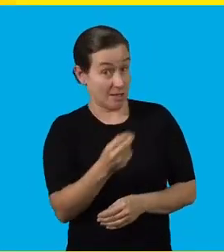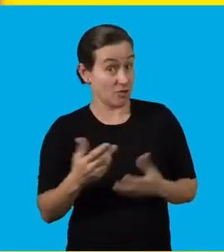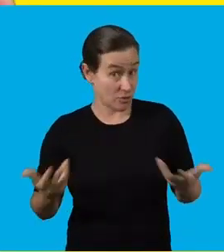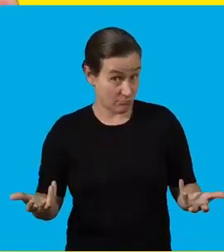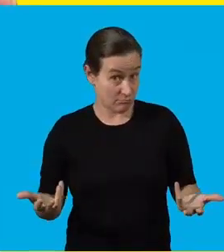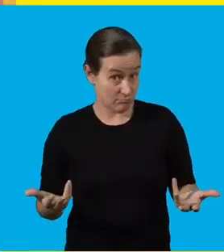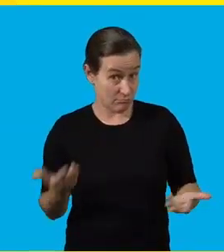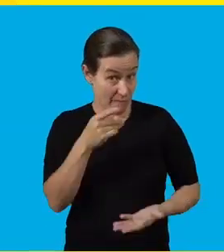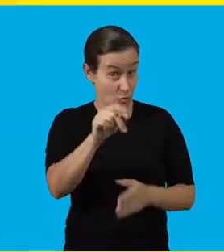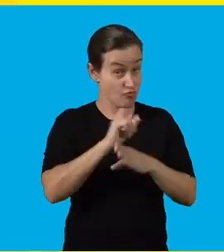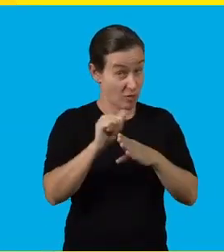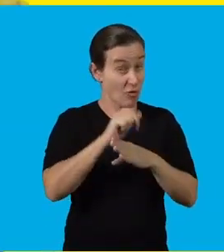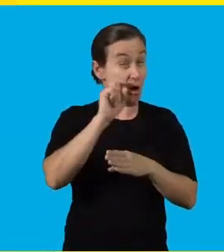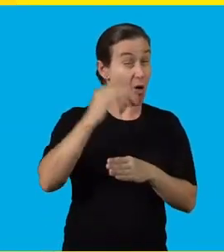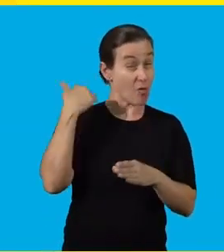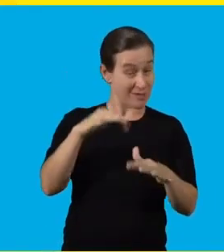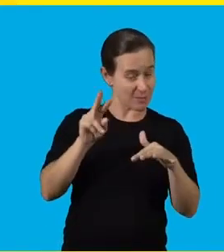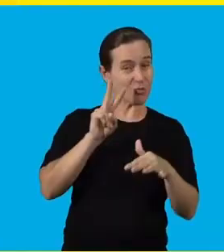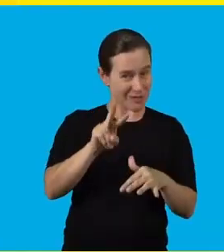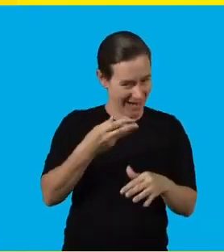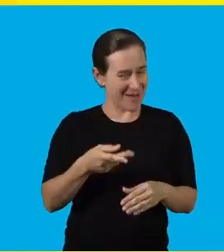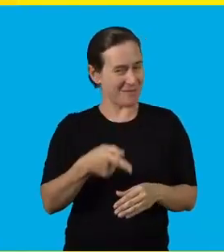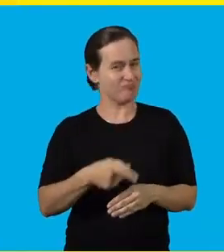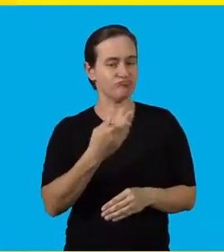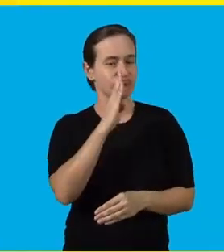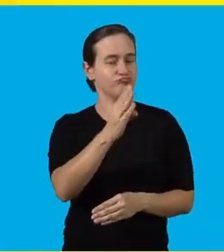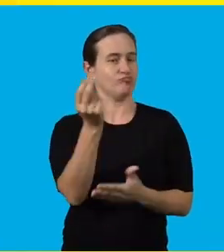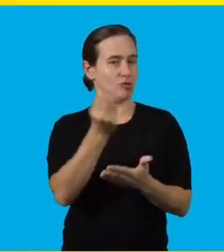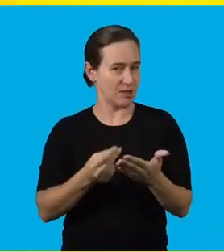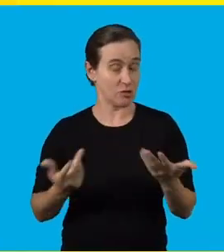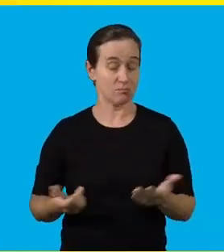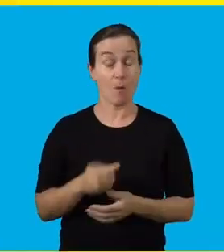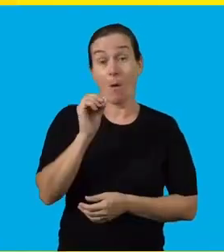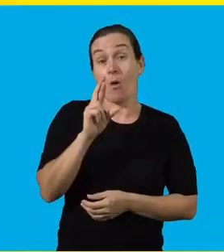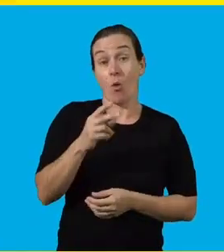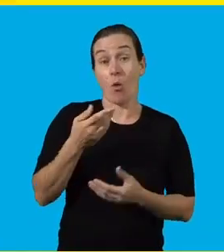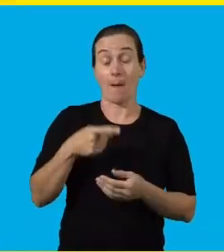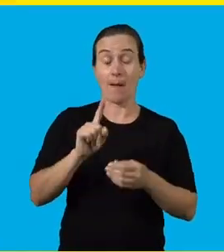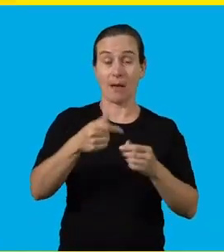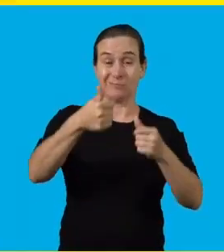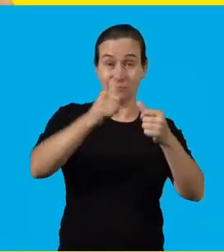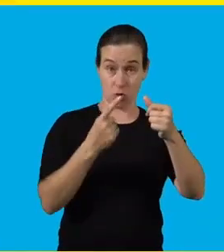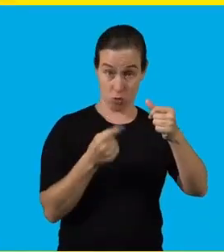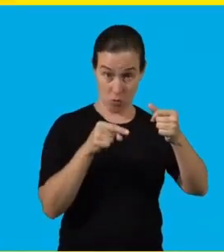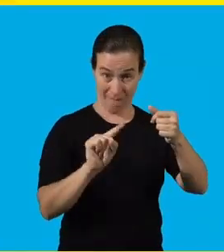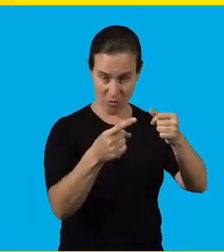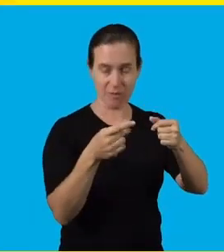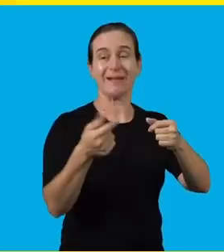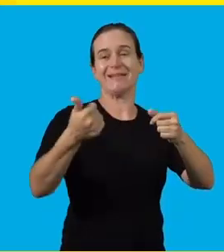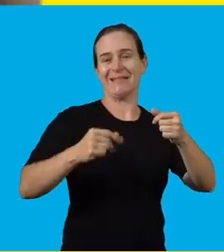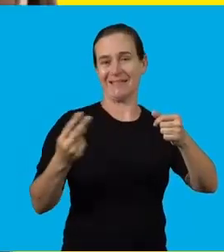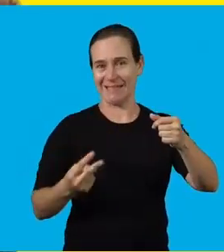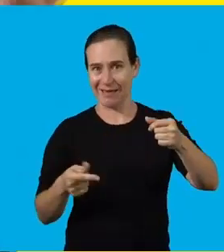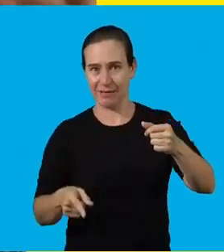to sketch the cubic function. You'll know those questions if you've been practicing past papers. Or they might make it multi-step questions in an exam